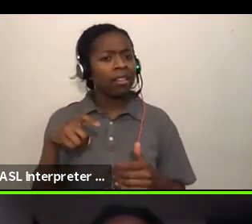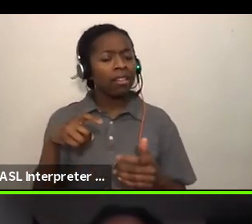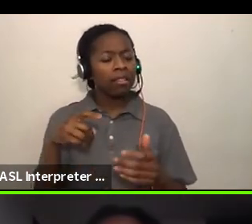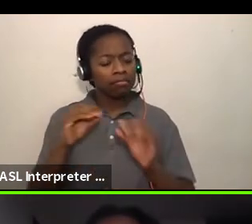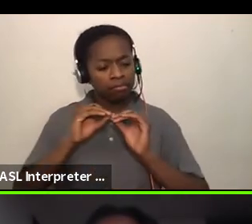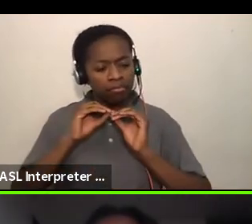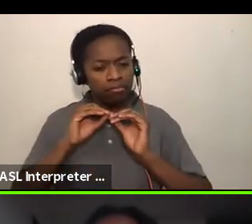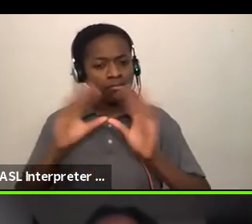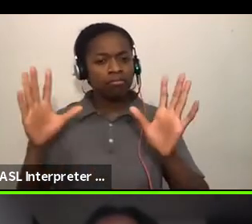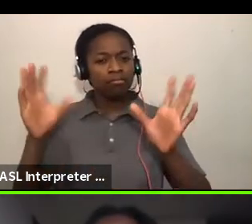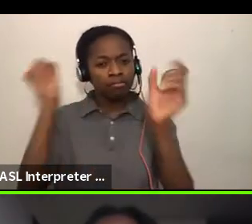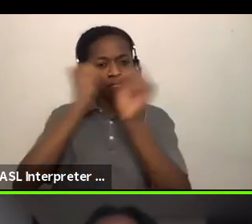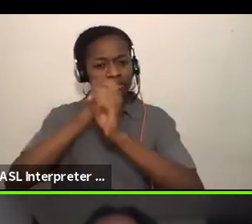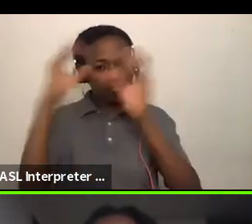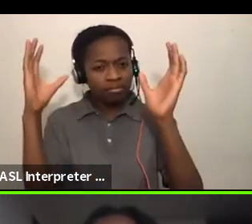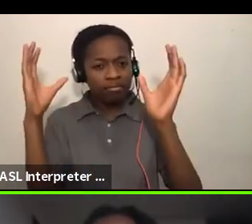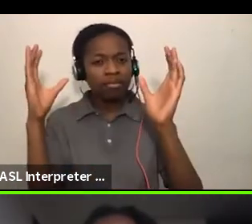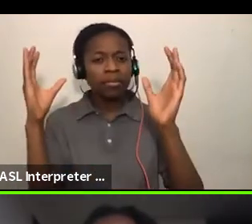and a thorough